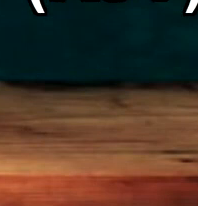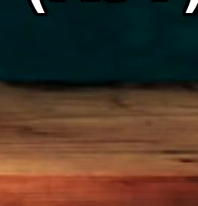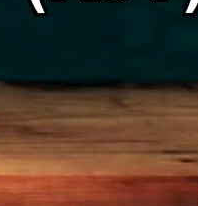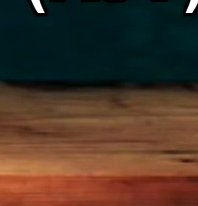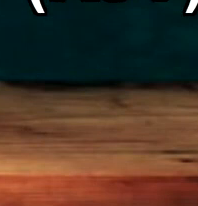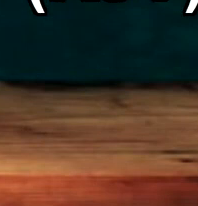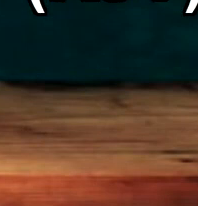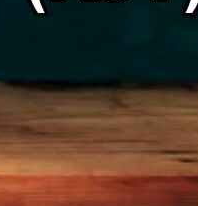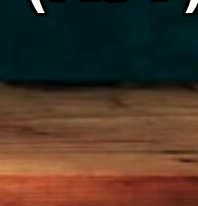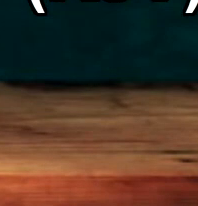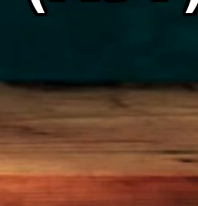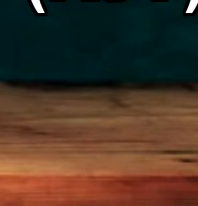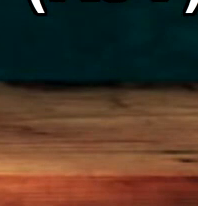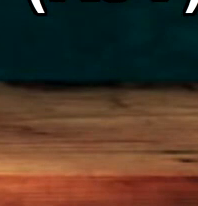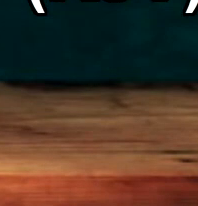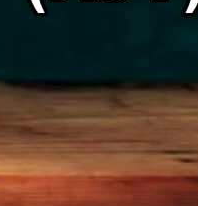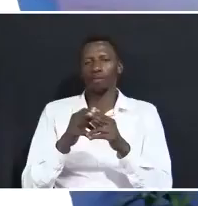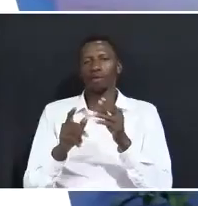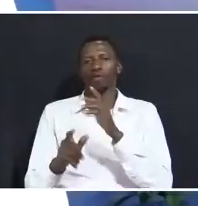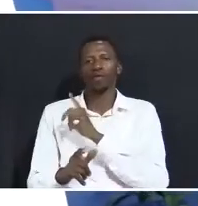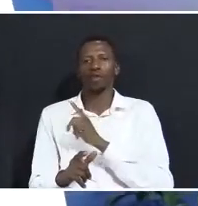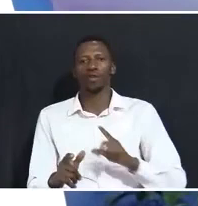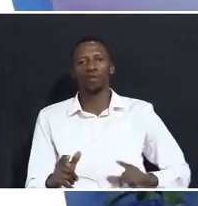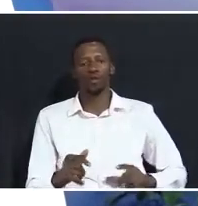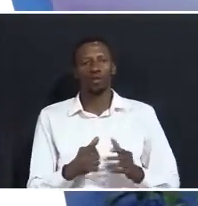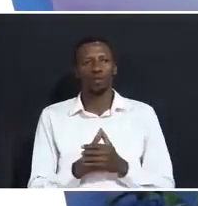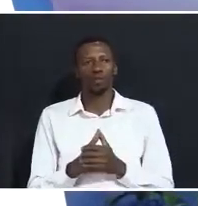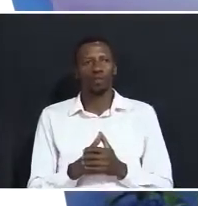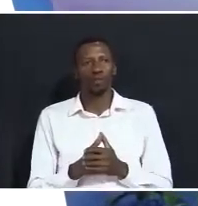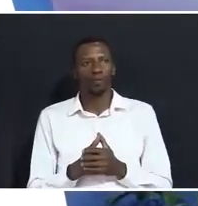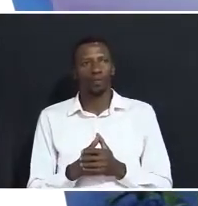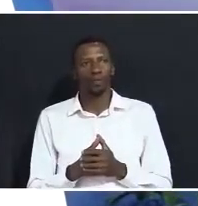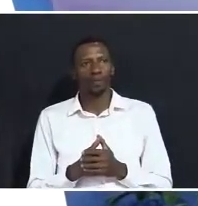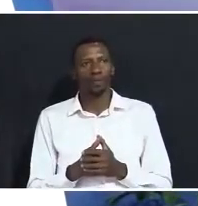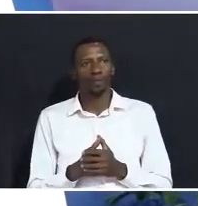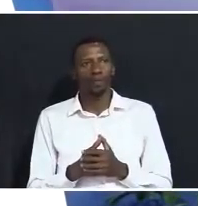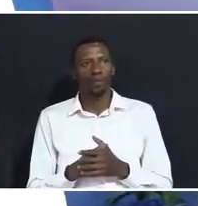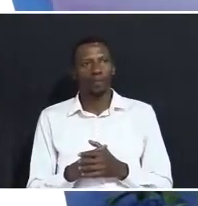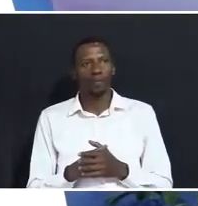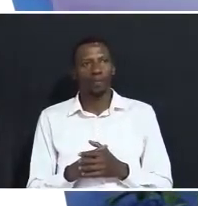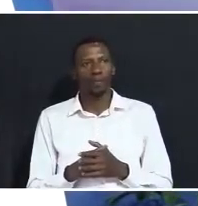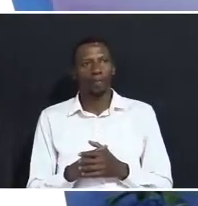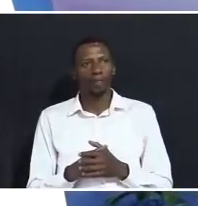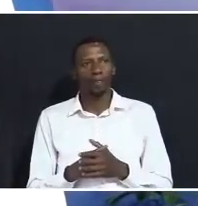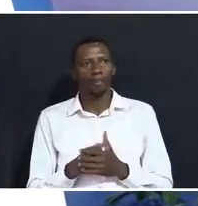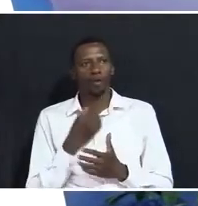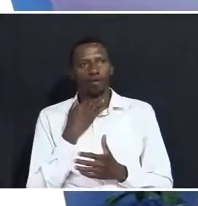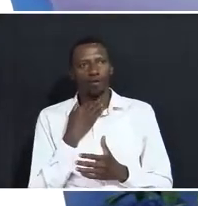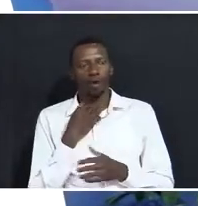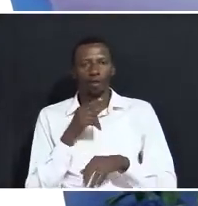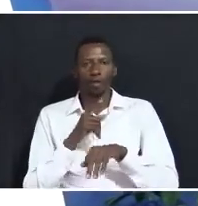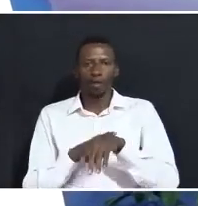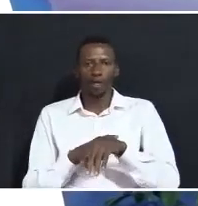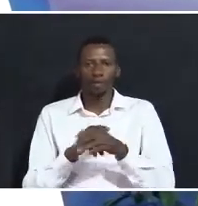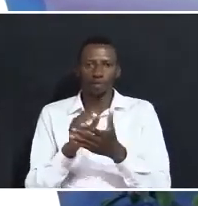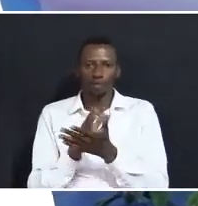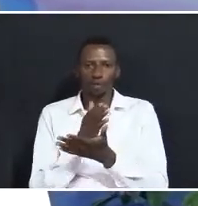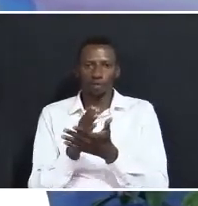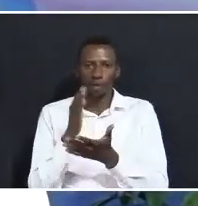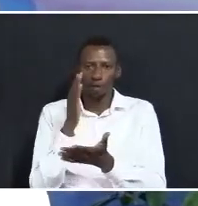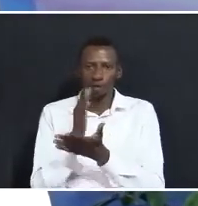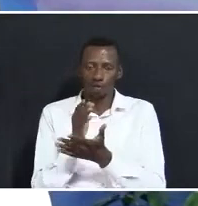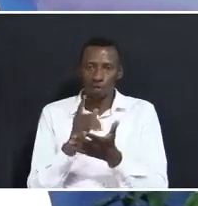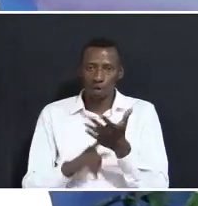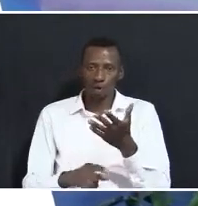Lord. Those who have taken, allow me probably just to take some time to share the fact that it had